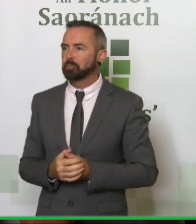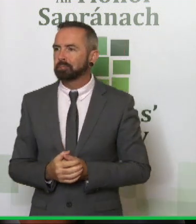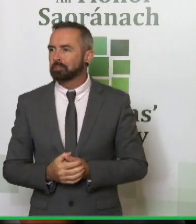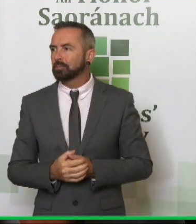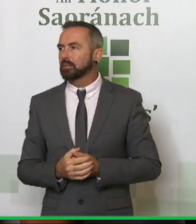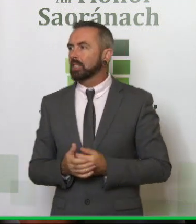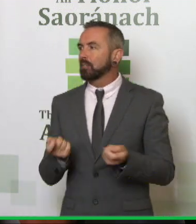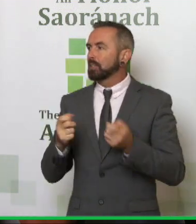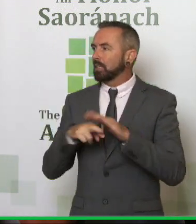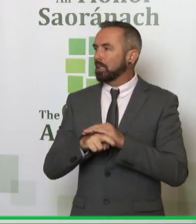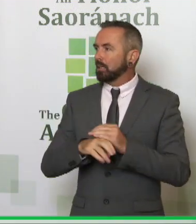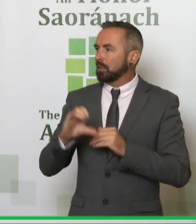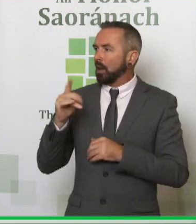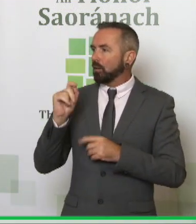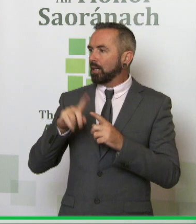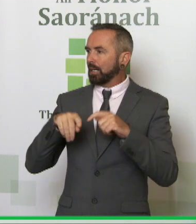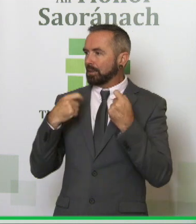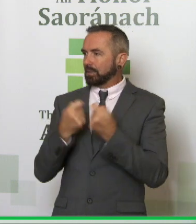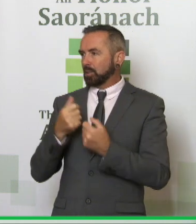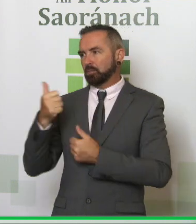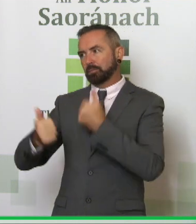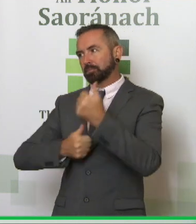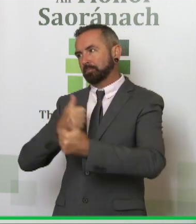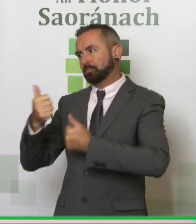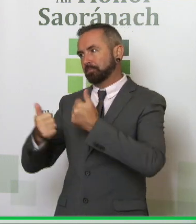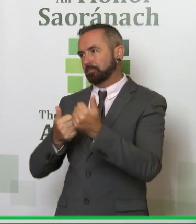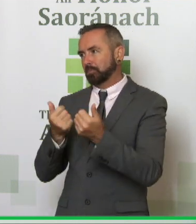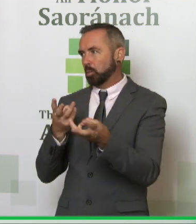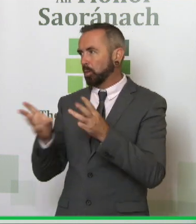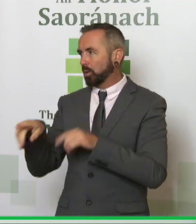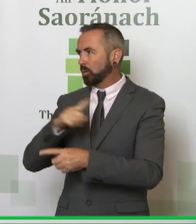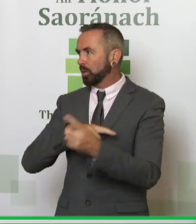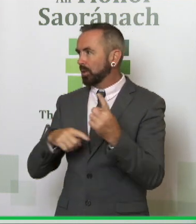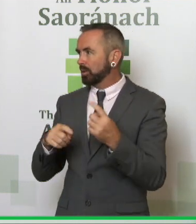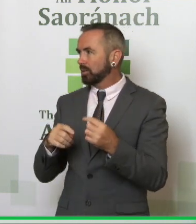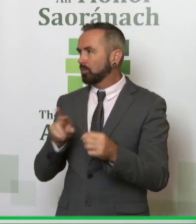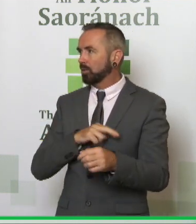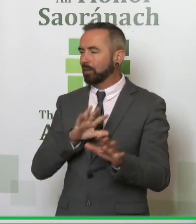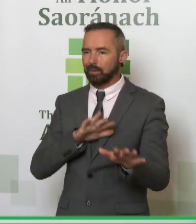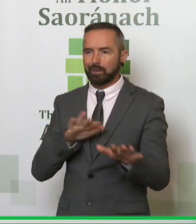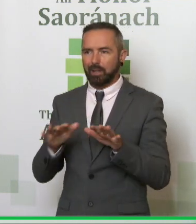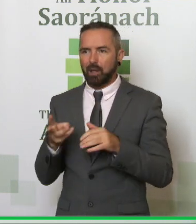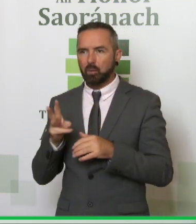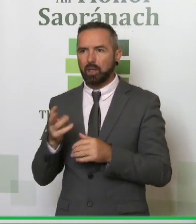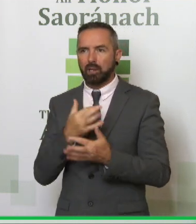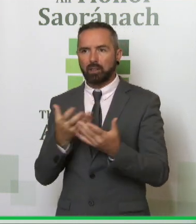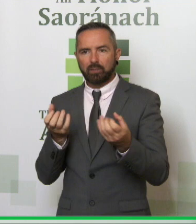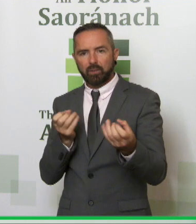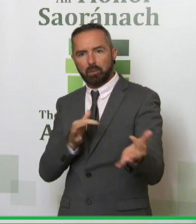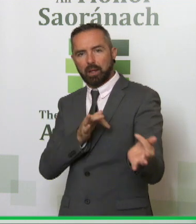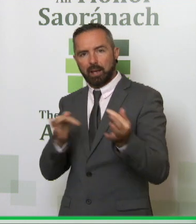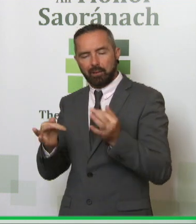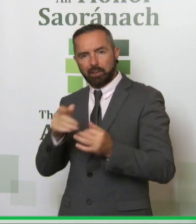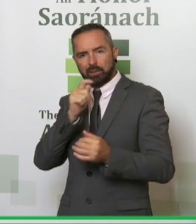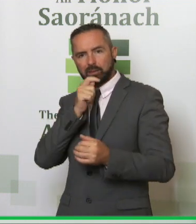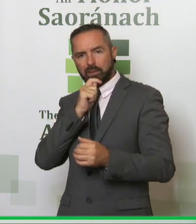Our facilitators, Caroline and all the team, again, they've been brilliant working with us throughout. Just do it in a very calm way, give us feedback after, tell us what you